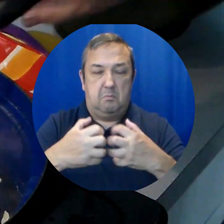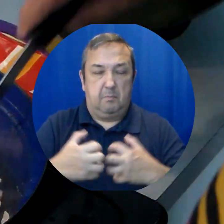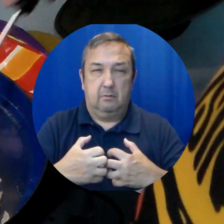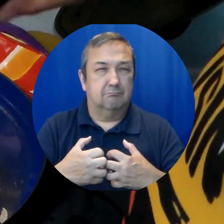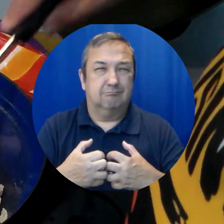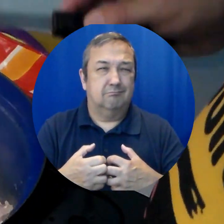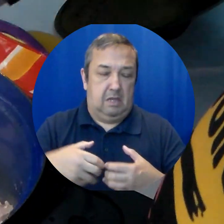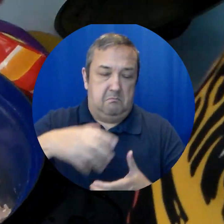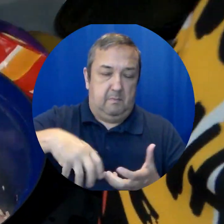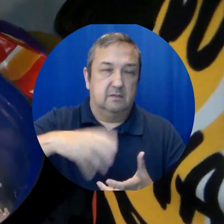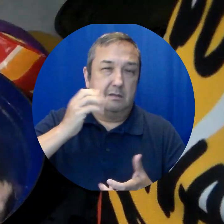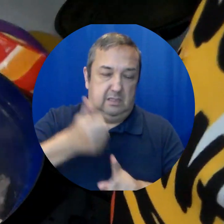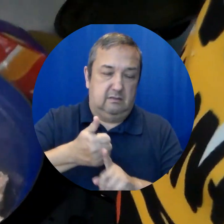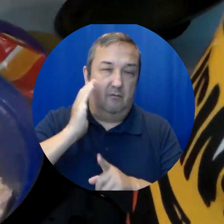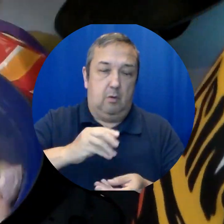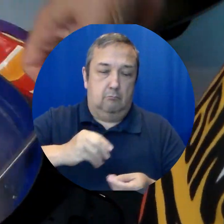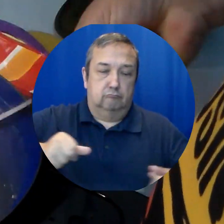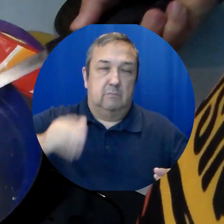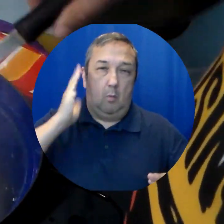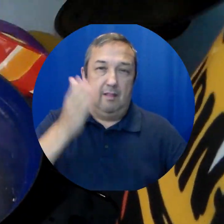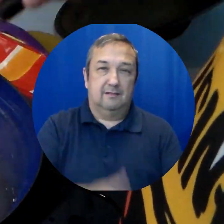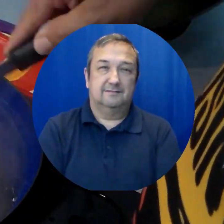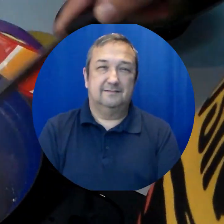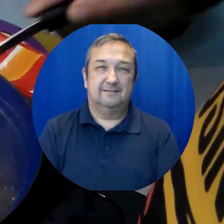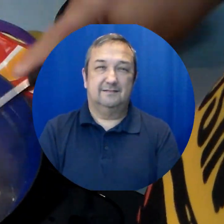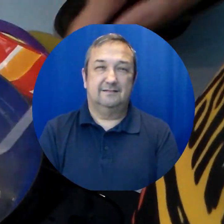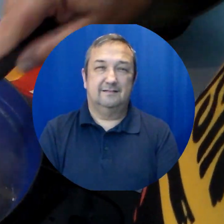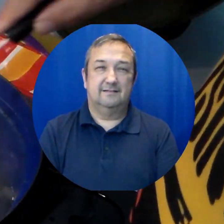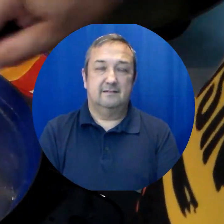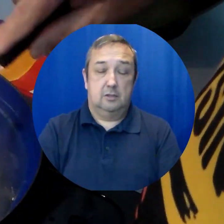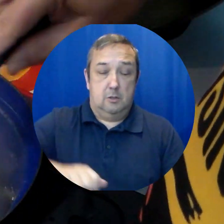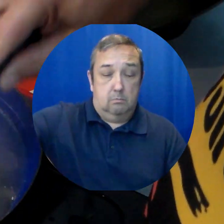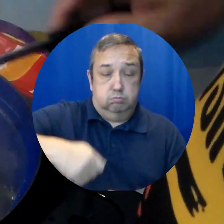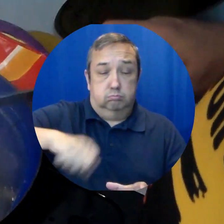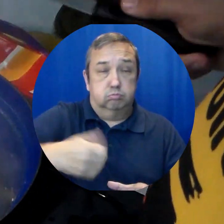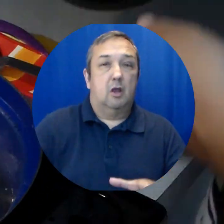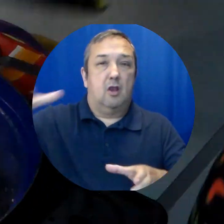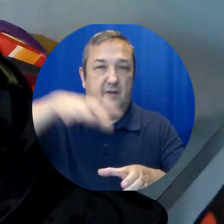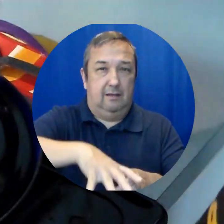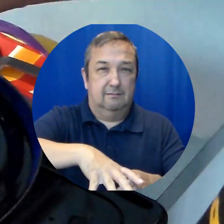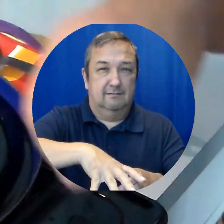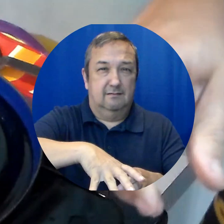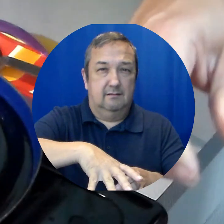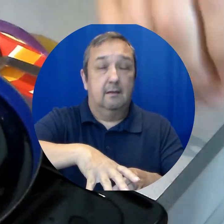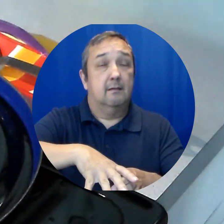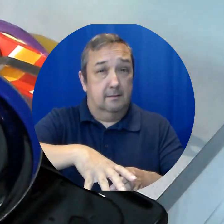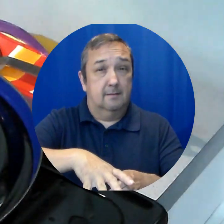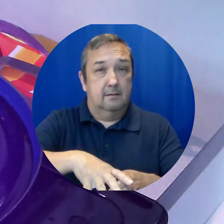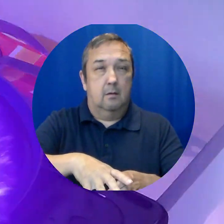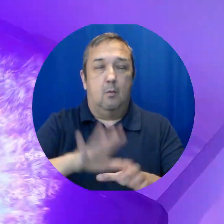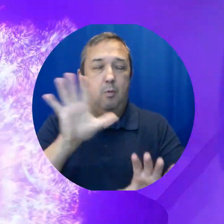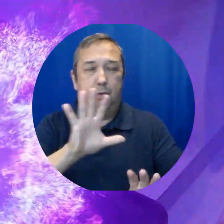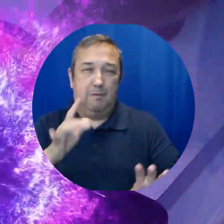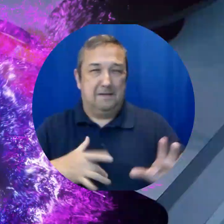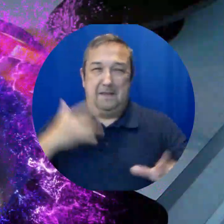Don't worry about breaking them up right now. Just mix them in. They'll break apart as they cook. Give it a good stir up and cover it up again. Well,